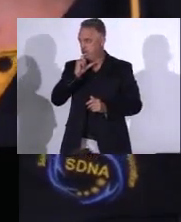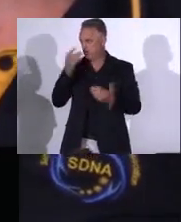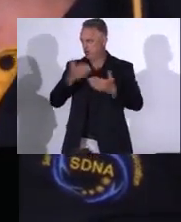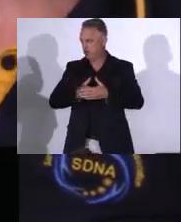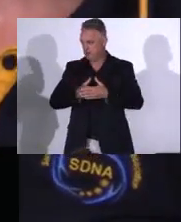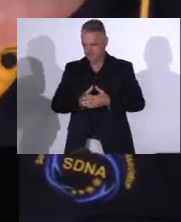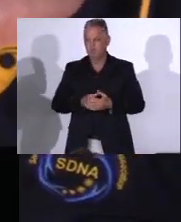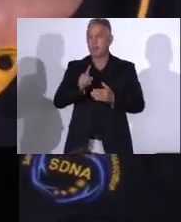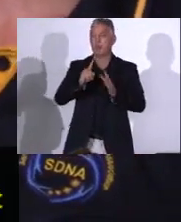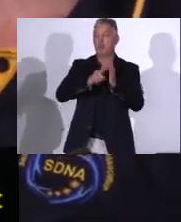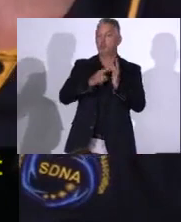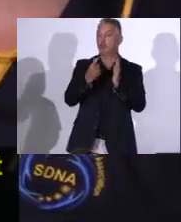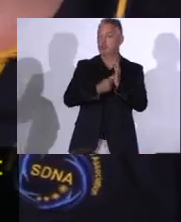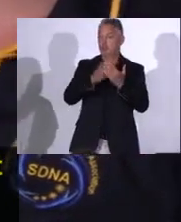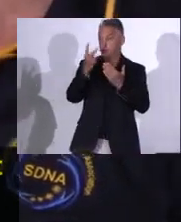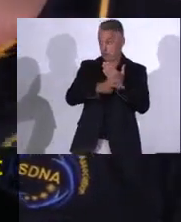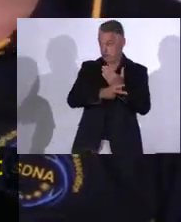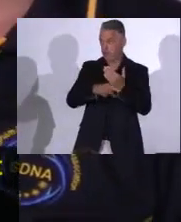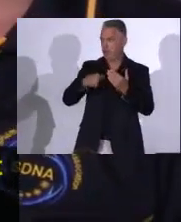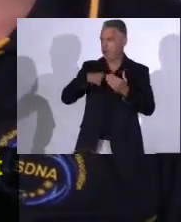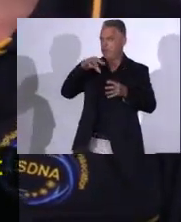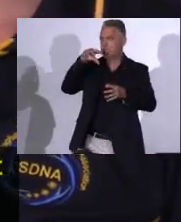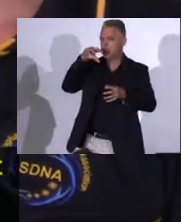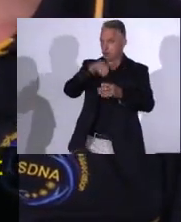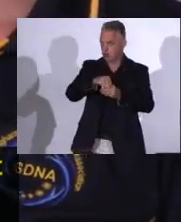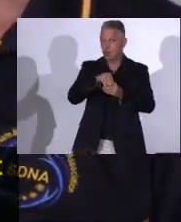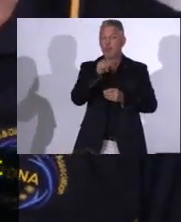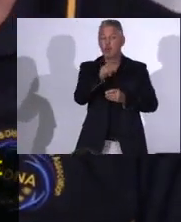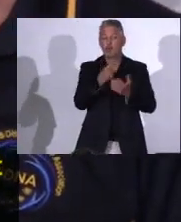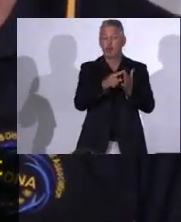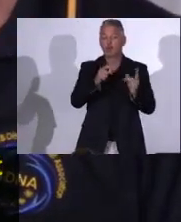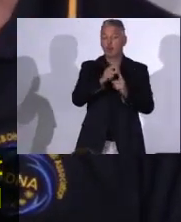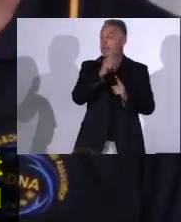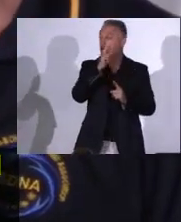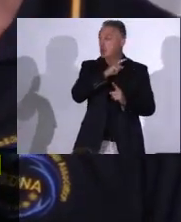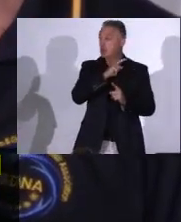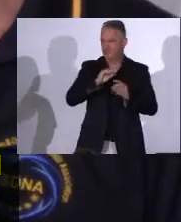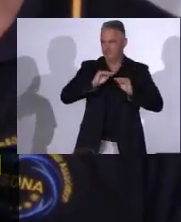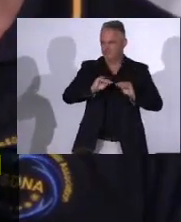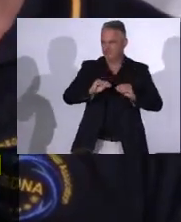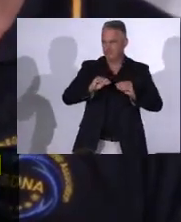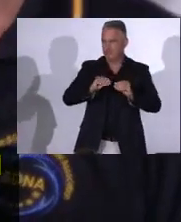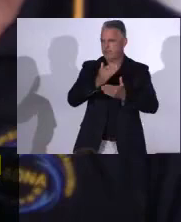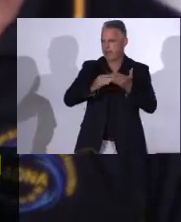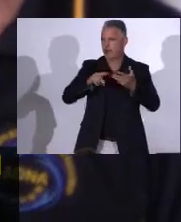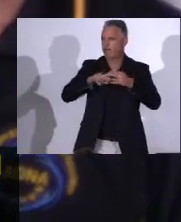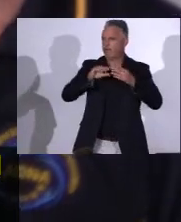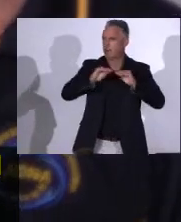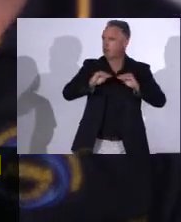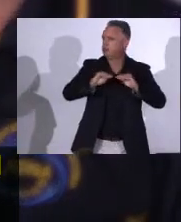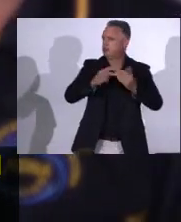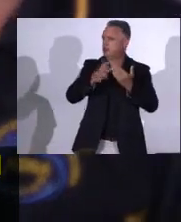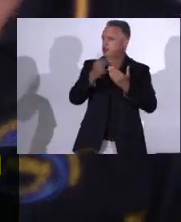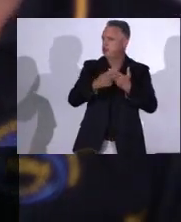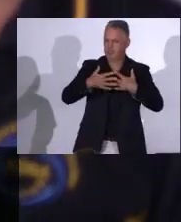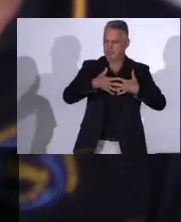junior program in particular is we've included the rep girls as part of their coaching, part of the coaching program. So it's integration